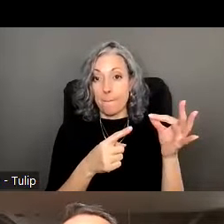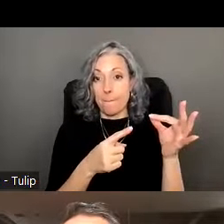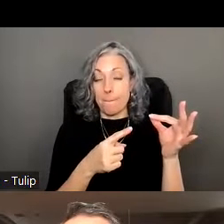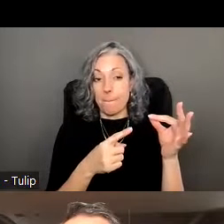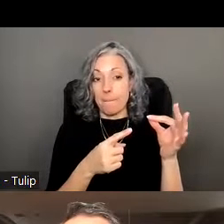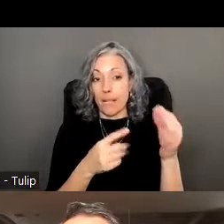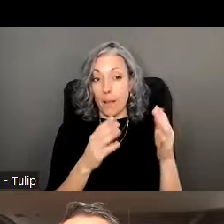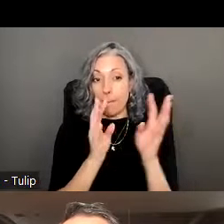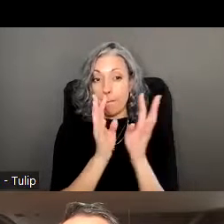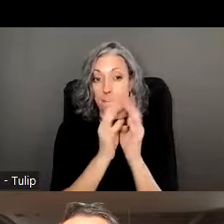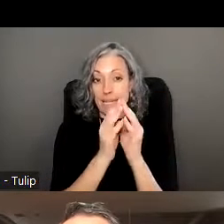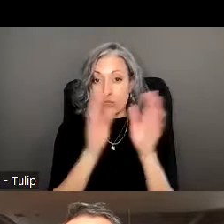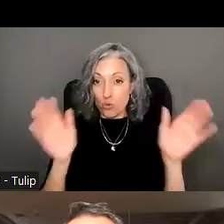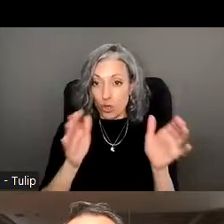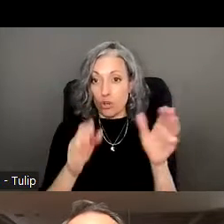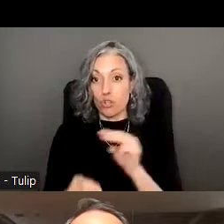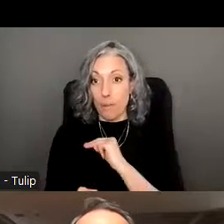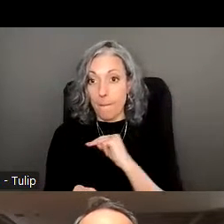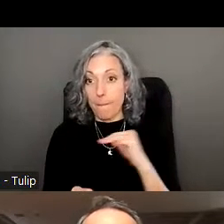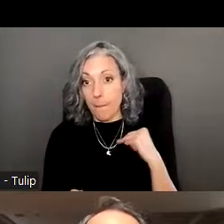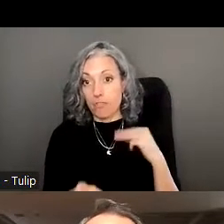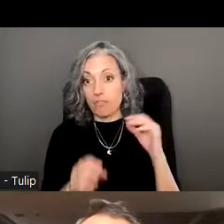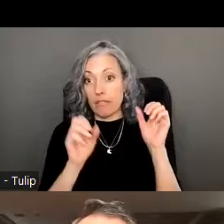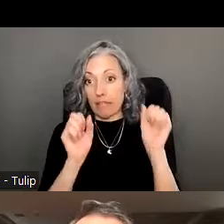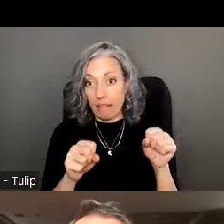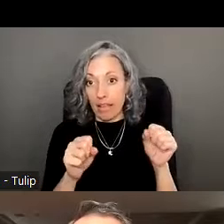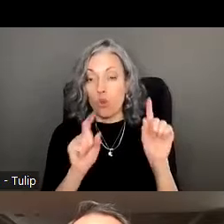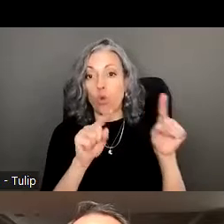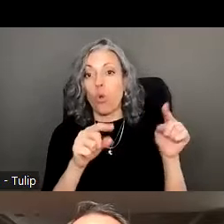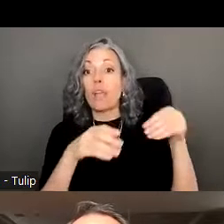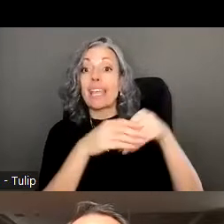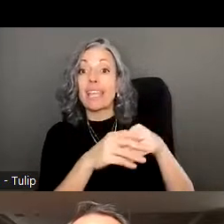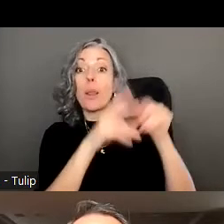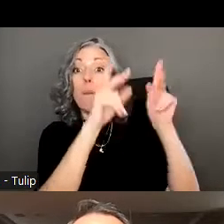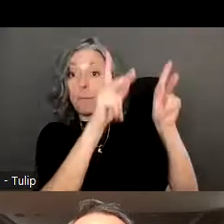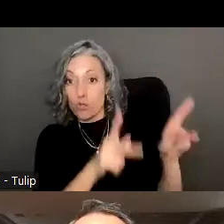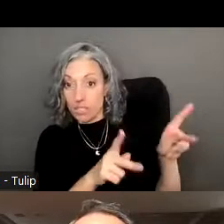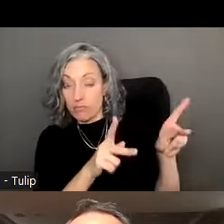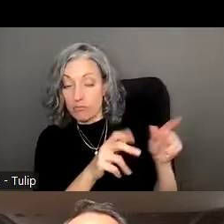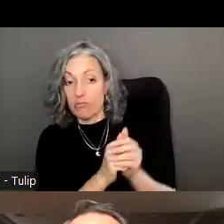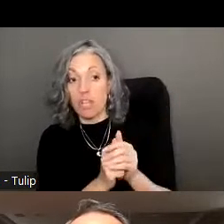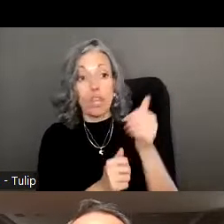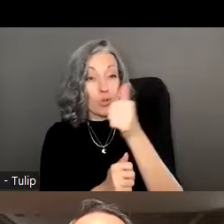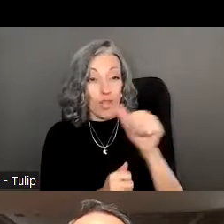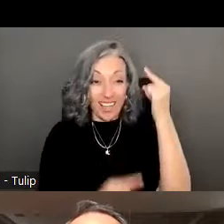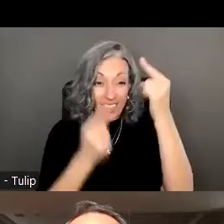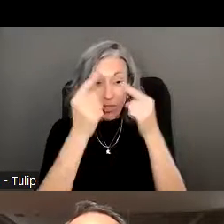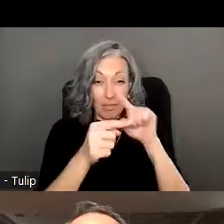to encourage members who can to attend in person. So any thoughts about